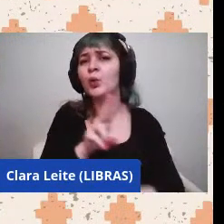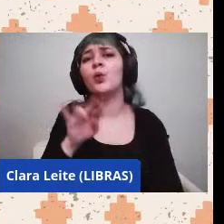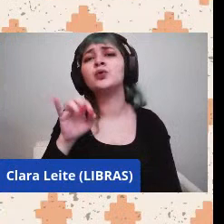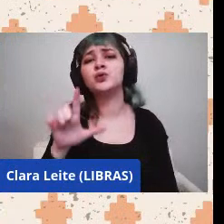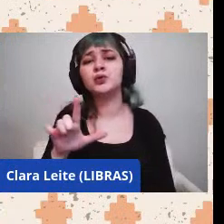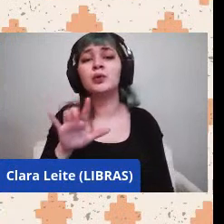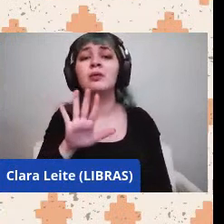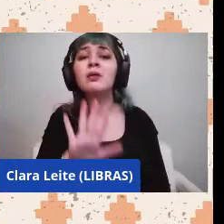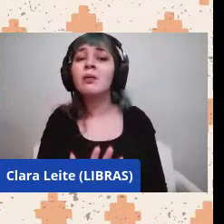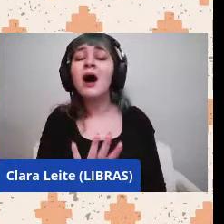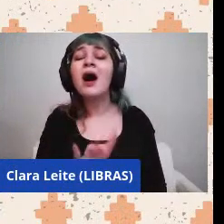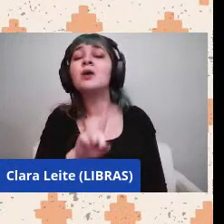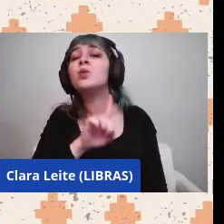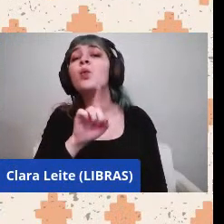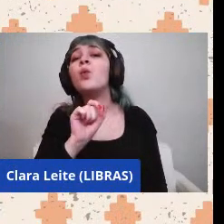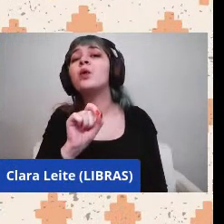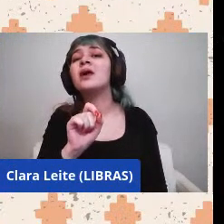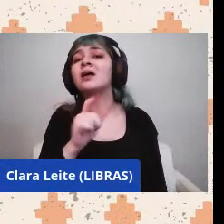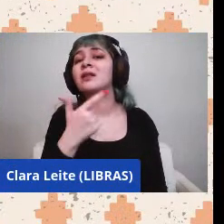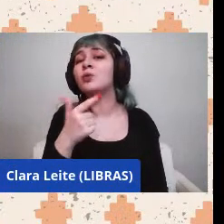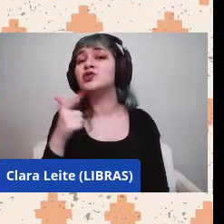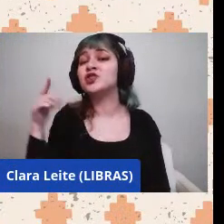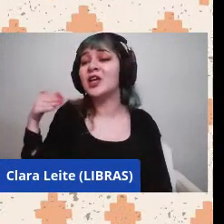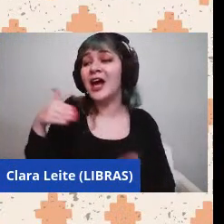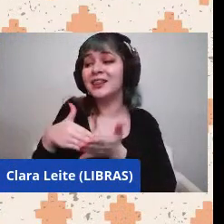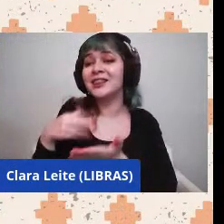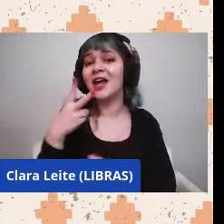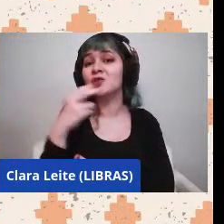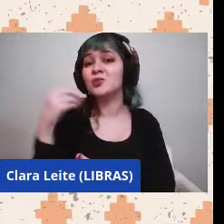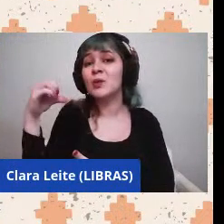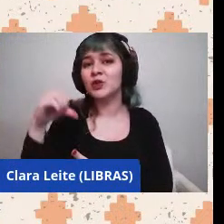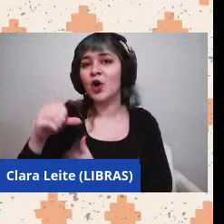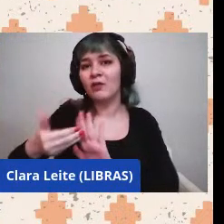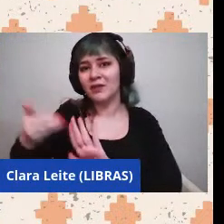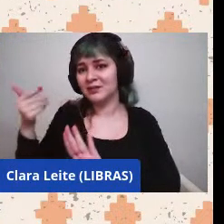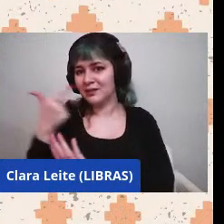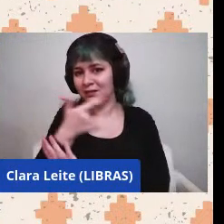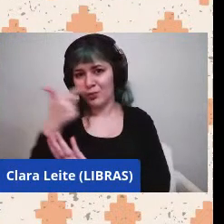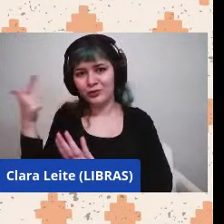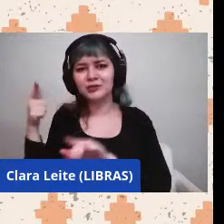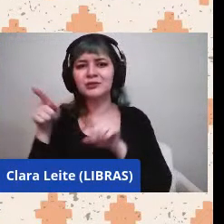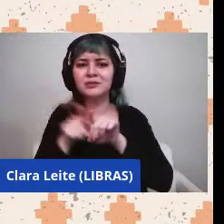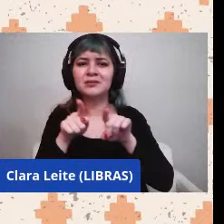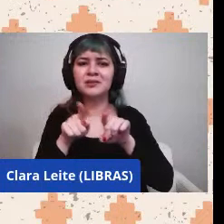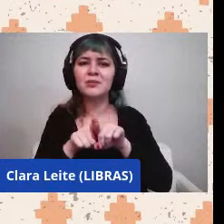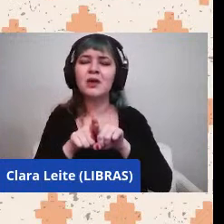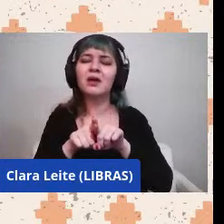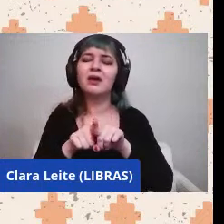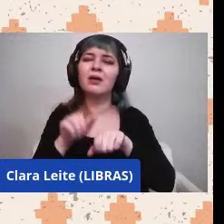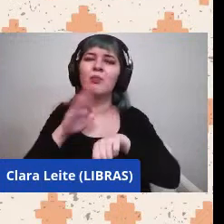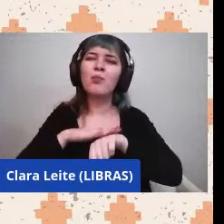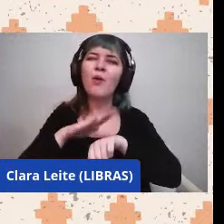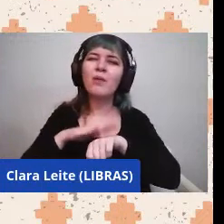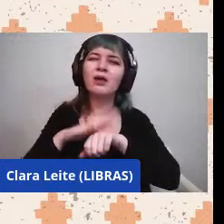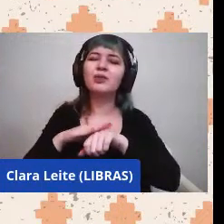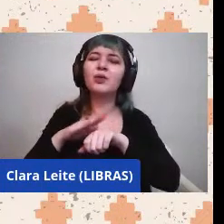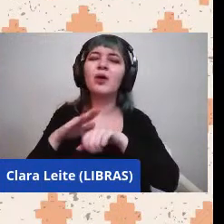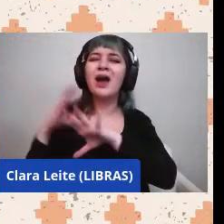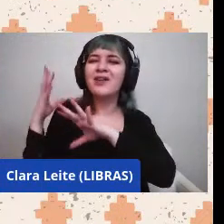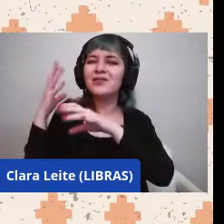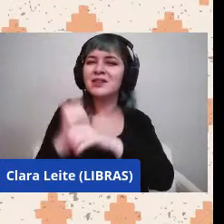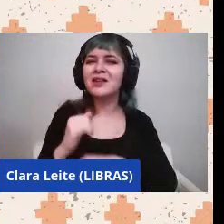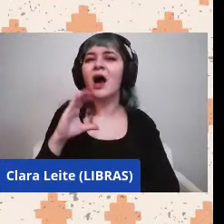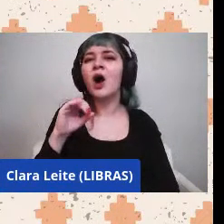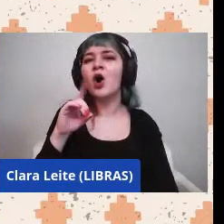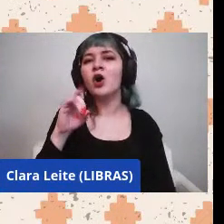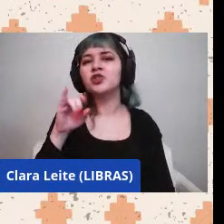did not establish until 2009, along with what then led to the revision of the AERA Code of Ethics,